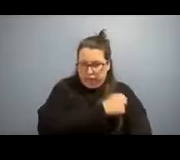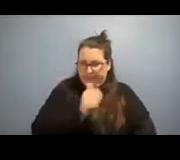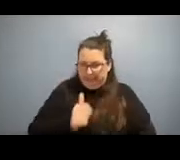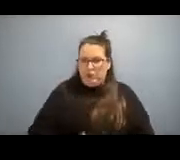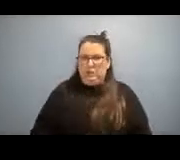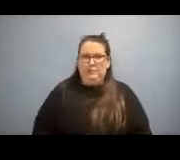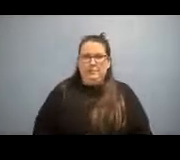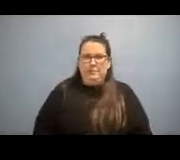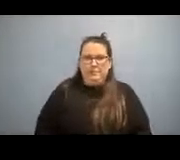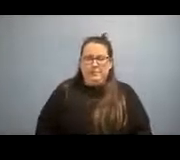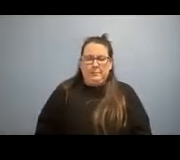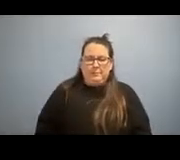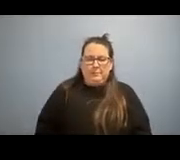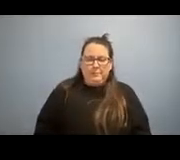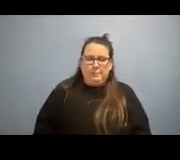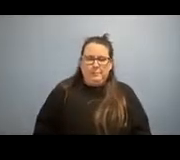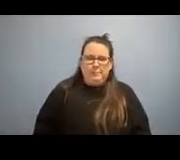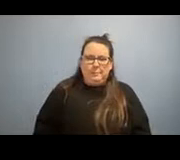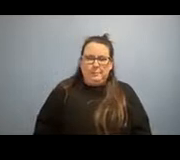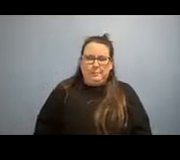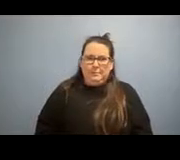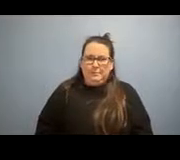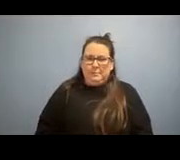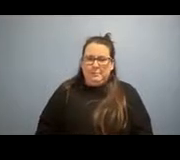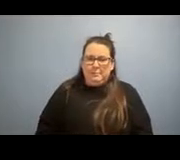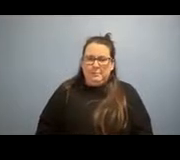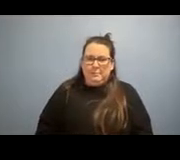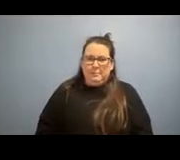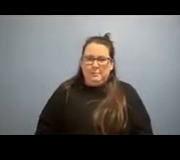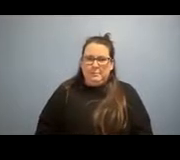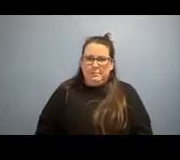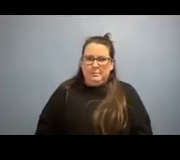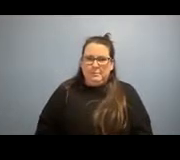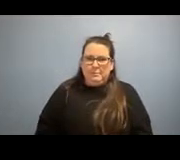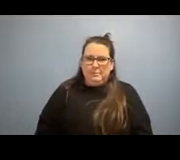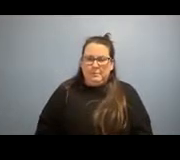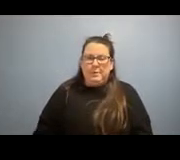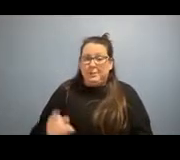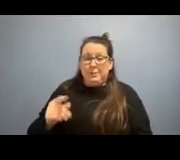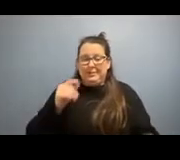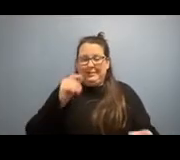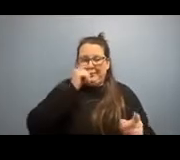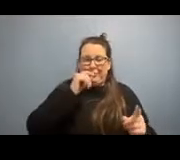I have. Can you not see the slide there, Mohammed? I can see the slide here. If there, yes. Oh, sorry.